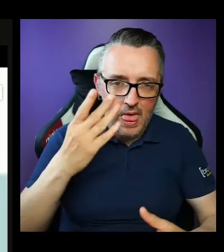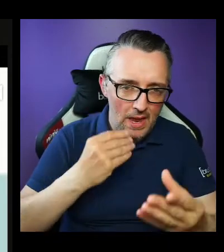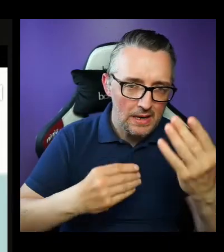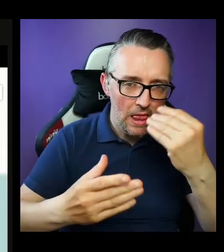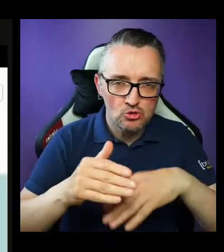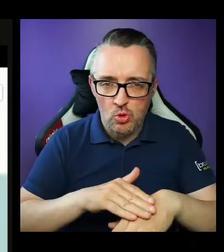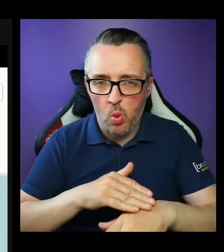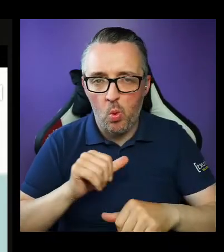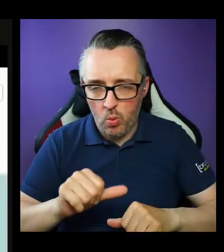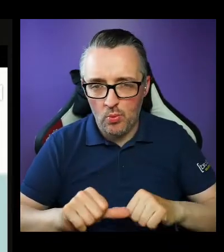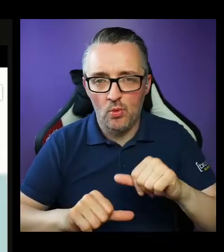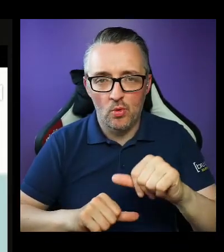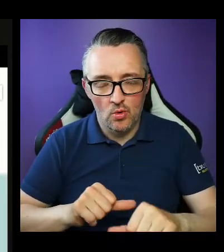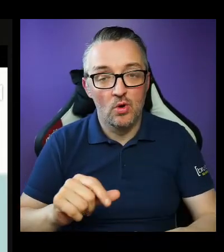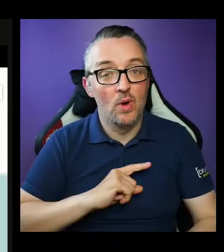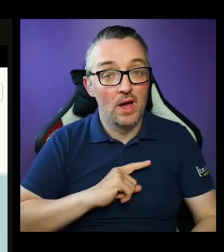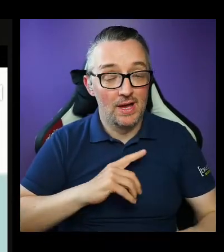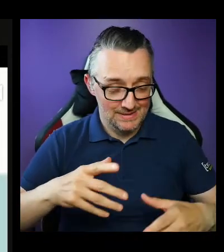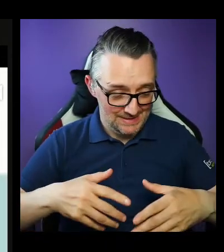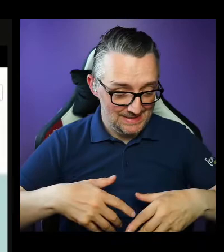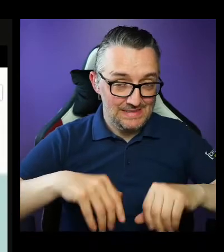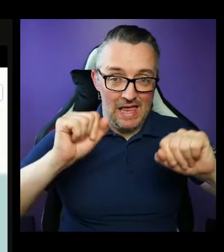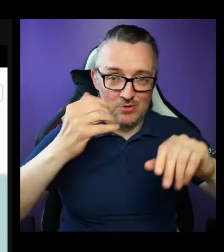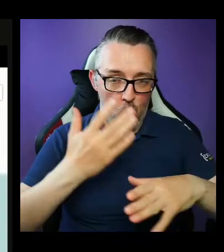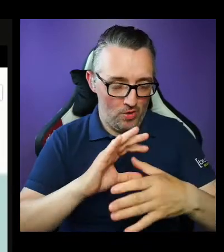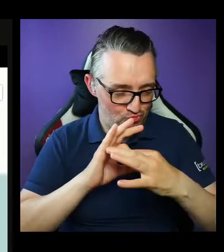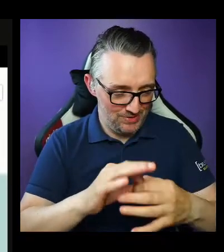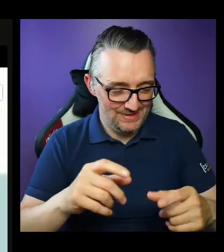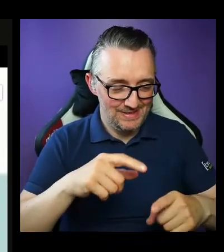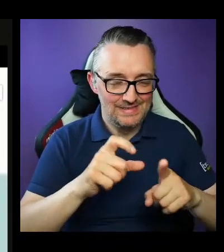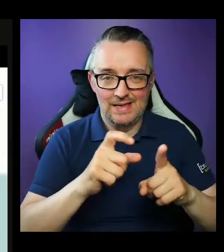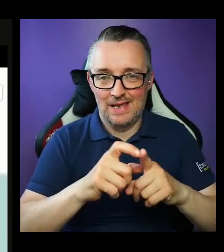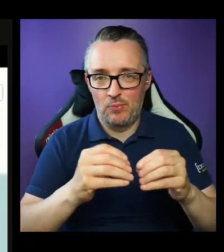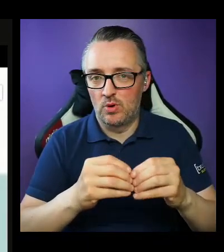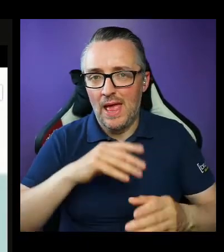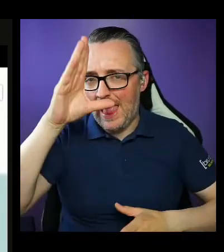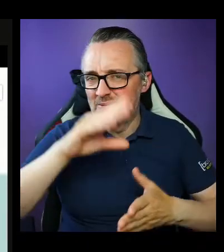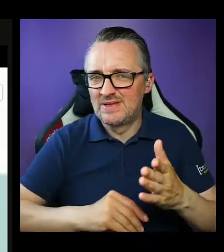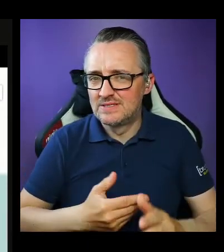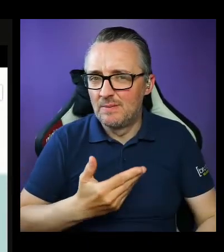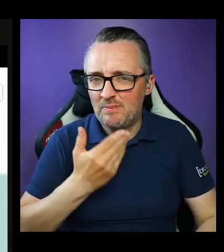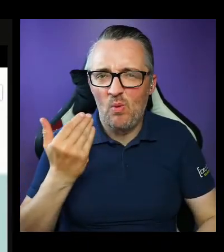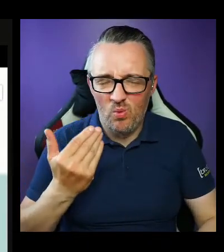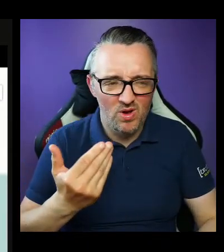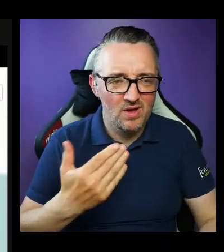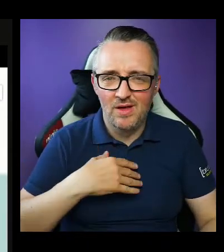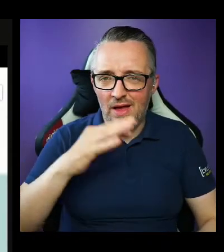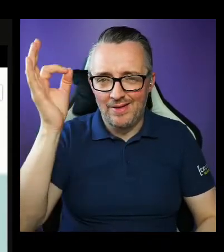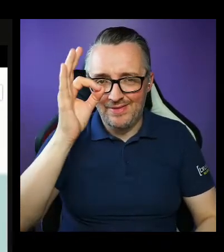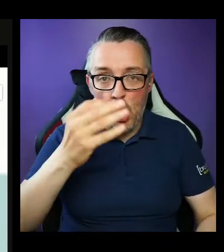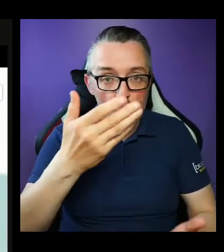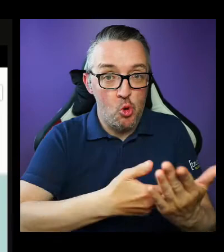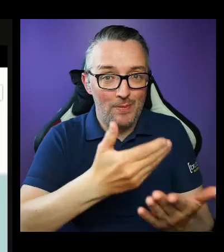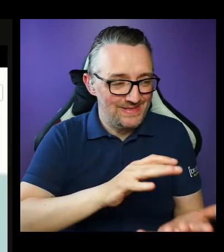of course, in the beginning when we're starting working with DynamoDB and we didn't have the experience and there wasn't a lot of